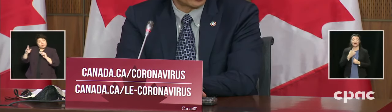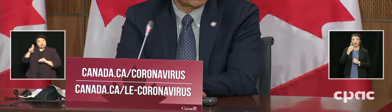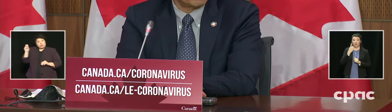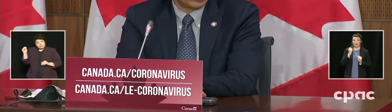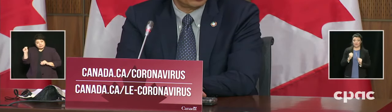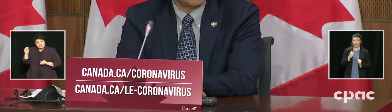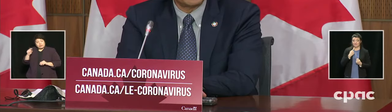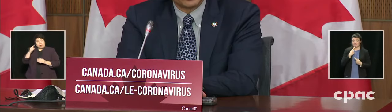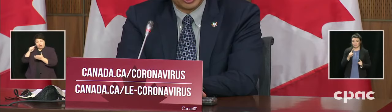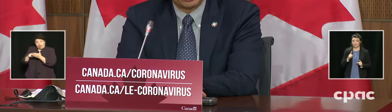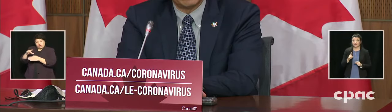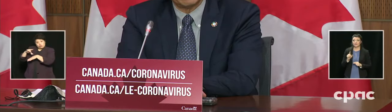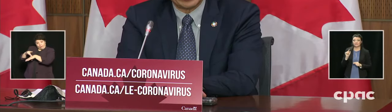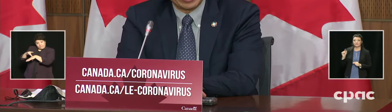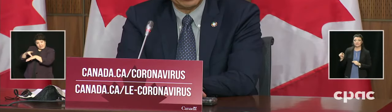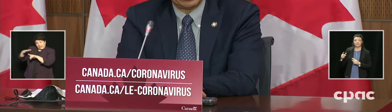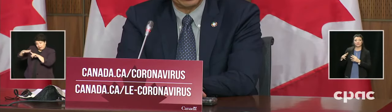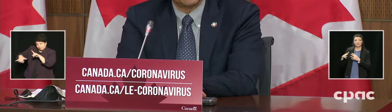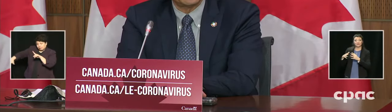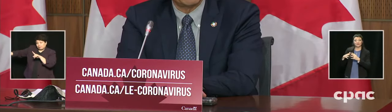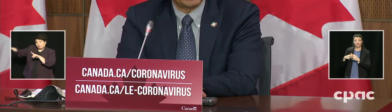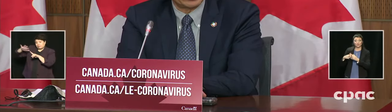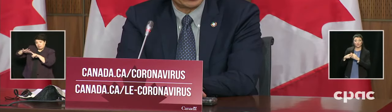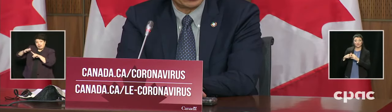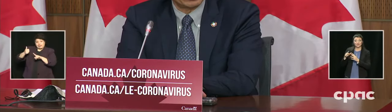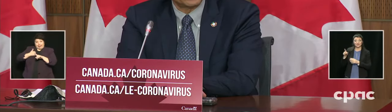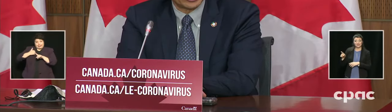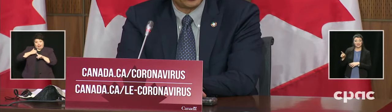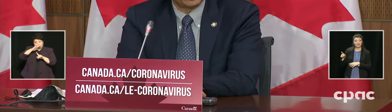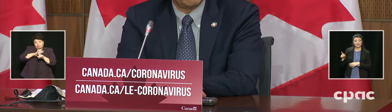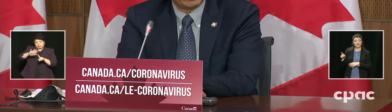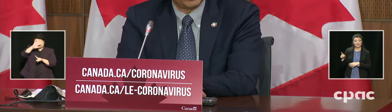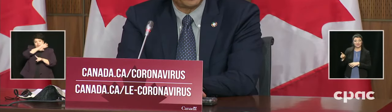the geography. Look at the geography of Canada, and look at the months,